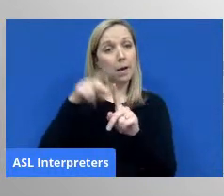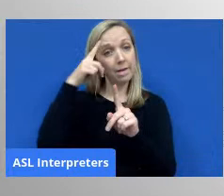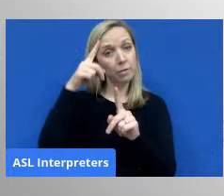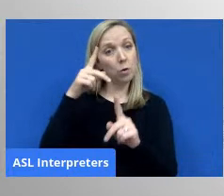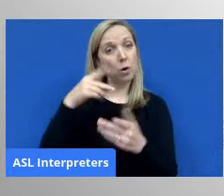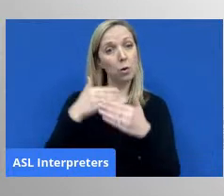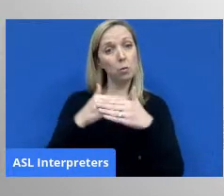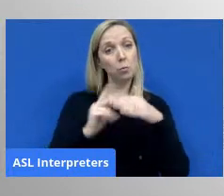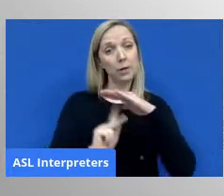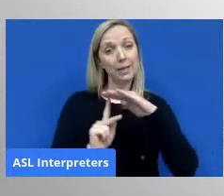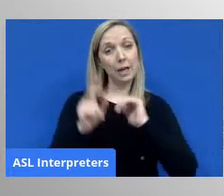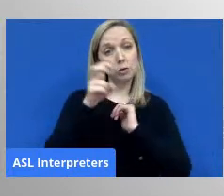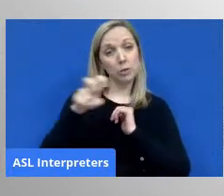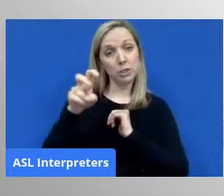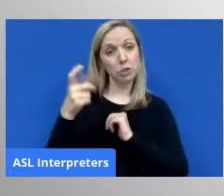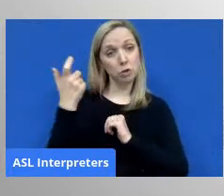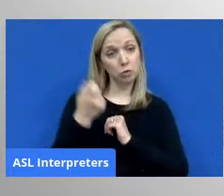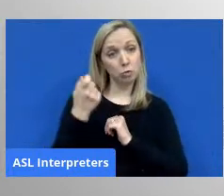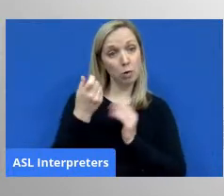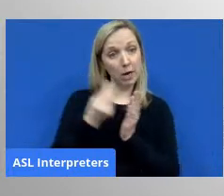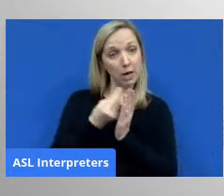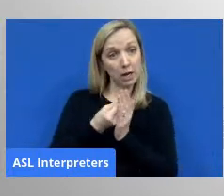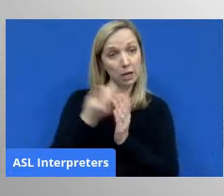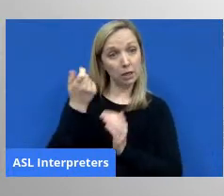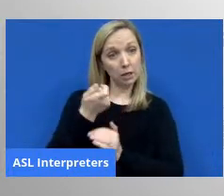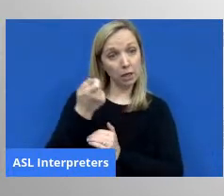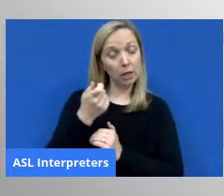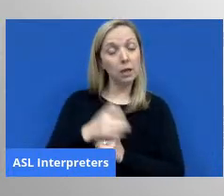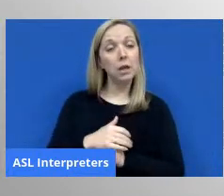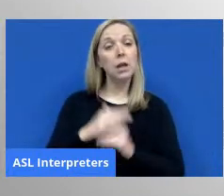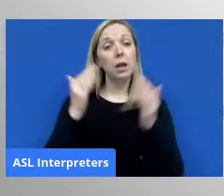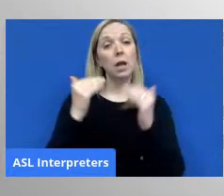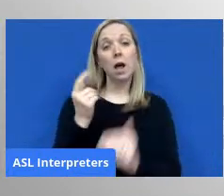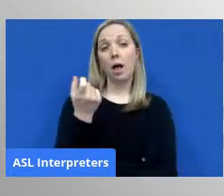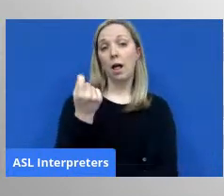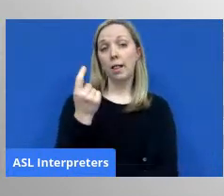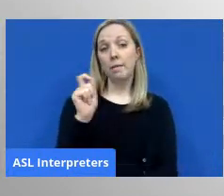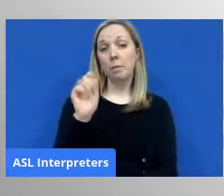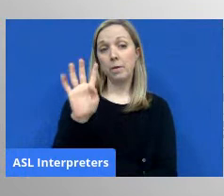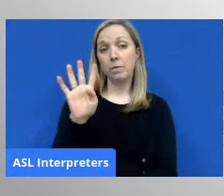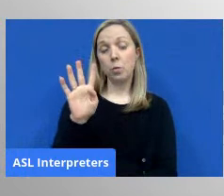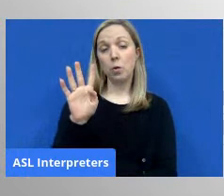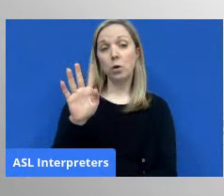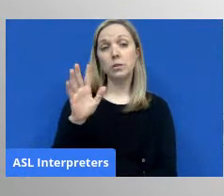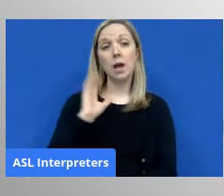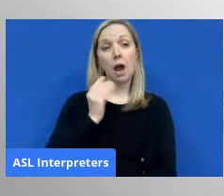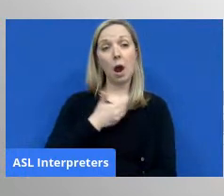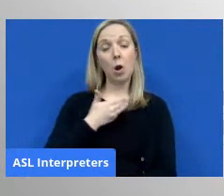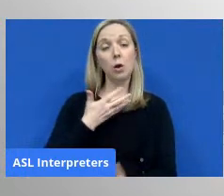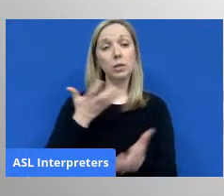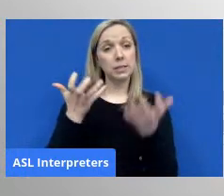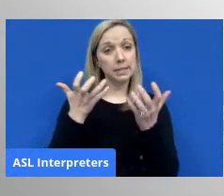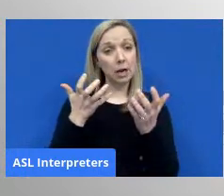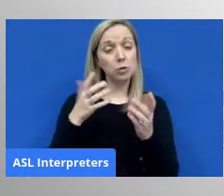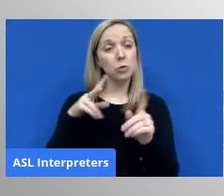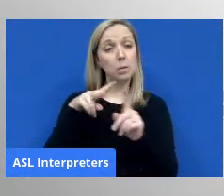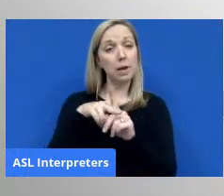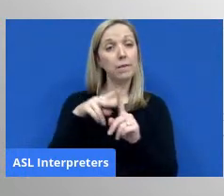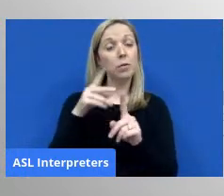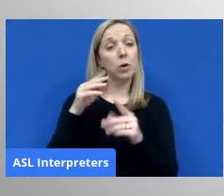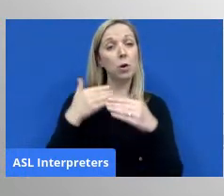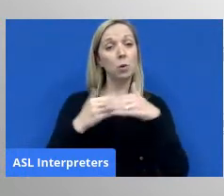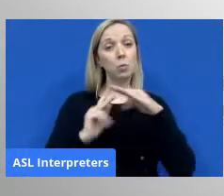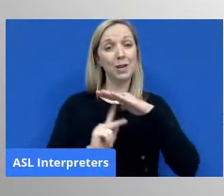program grant. 11.4, the intent to apply for a pre-K annual grant. And